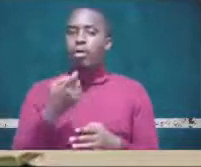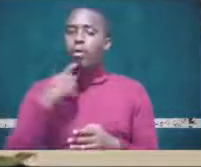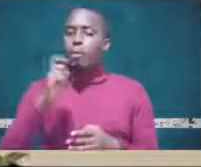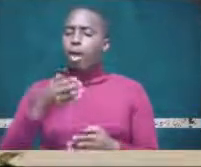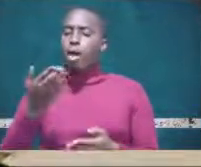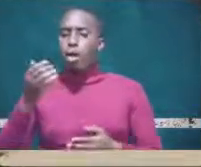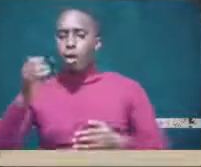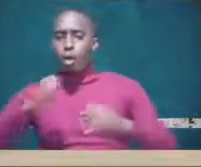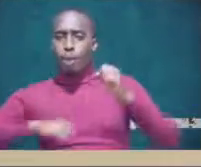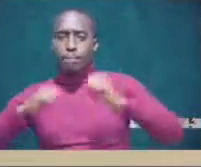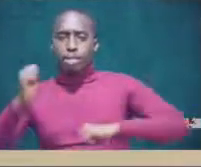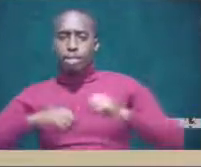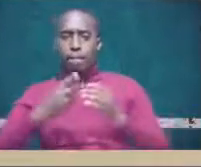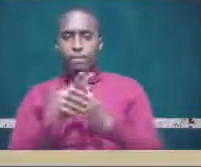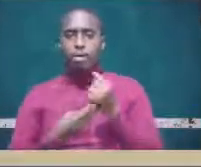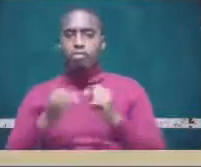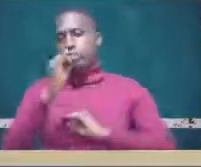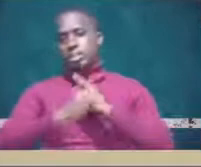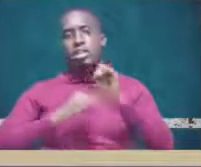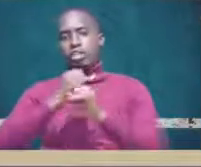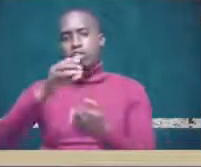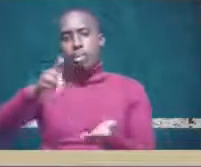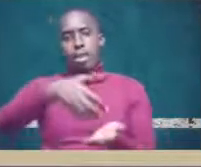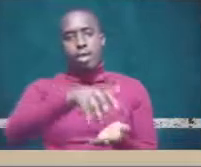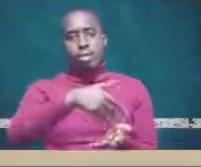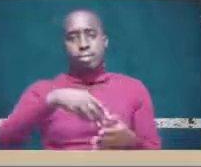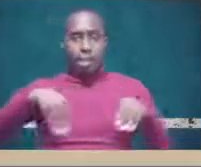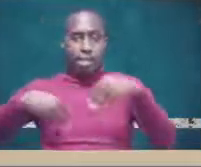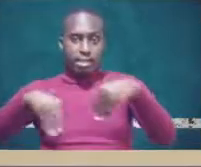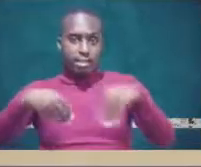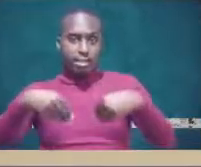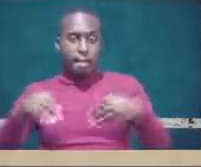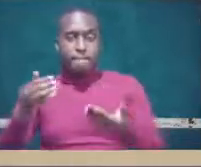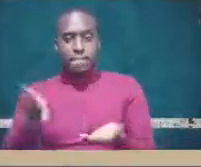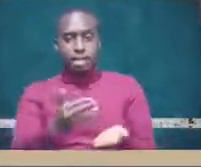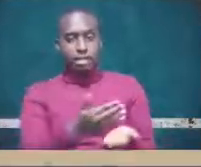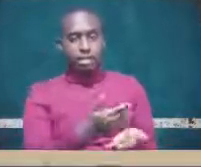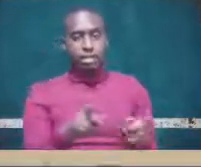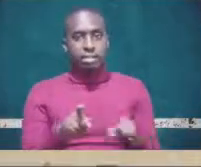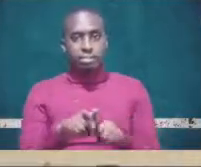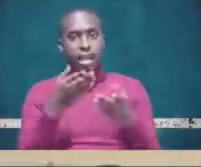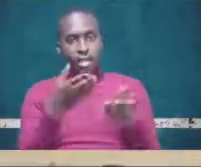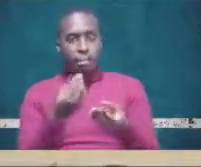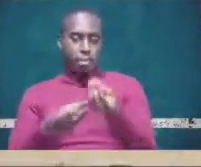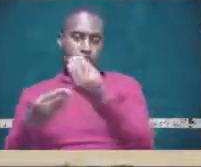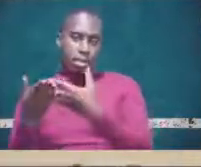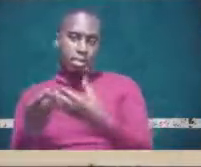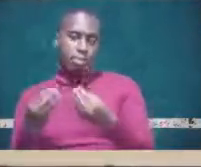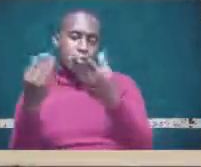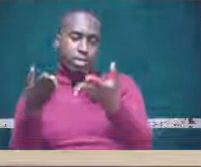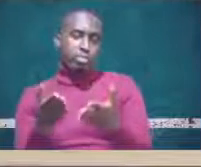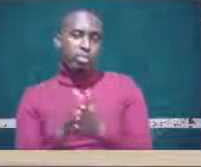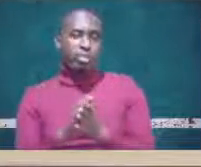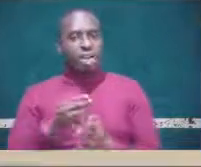both national and on international markets, and therefore generate or fetch high prices. So there is production of high-quality